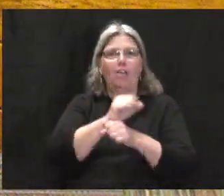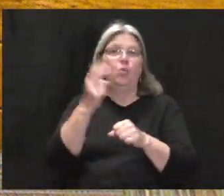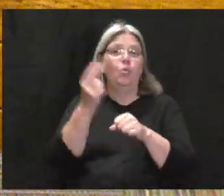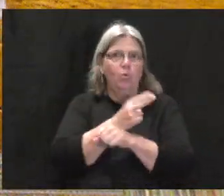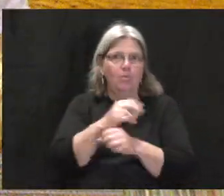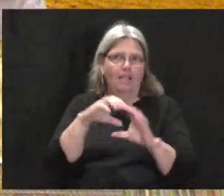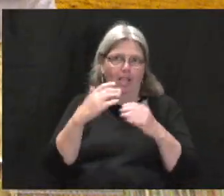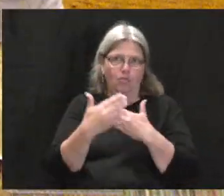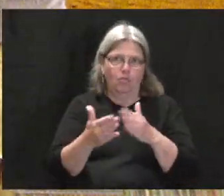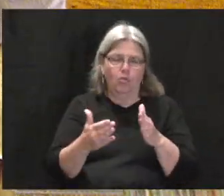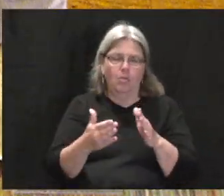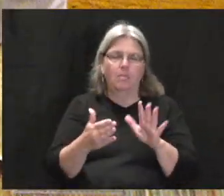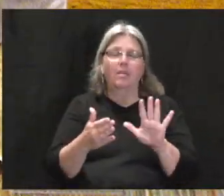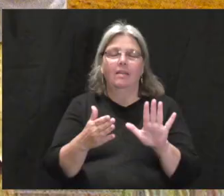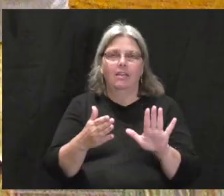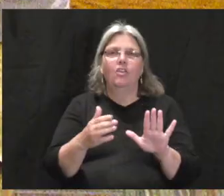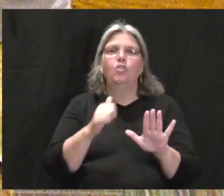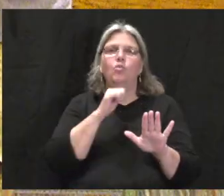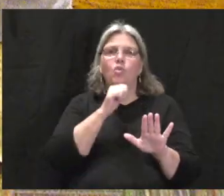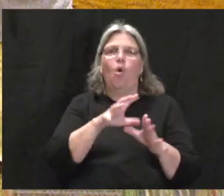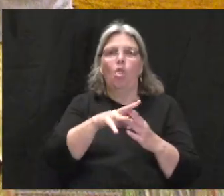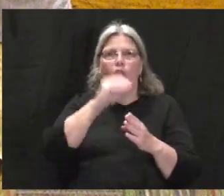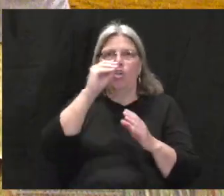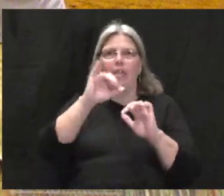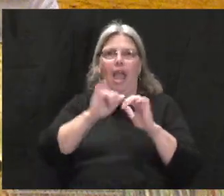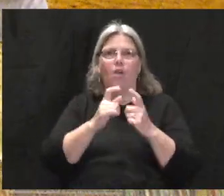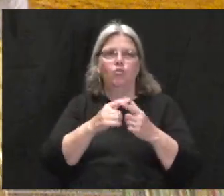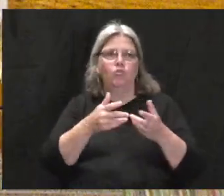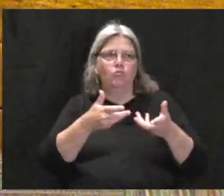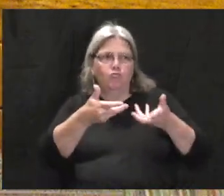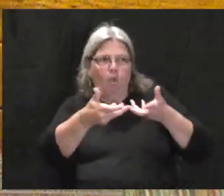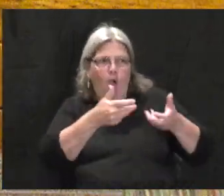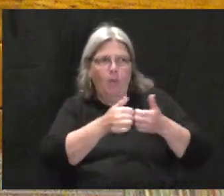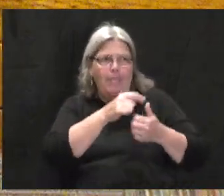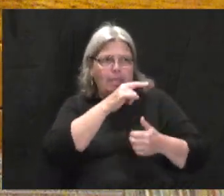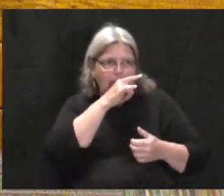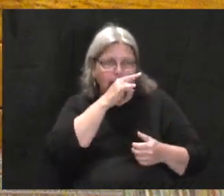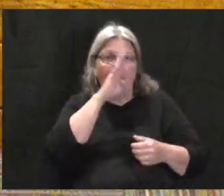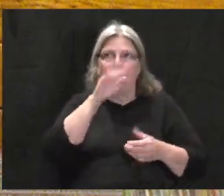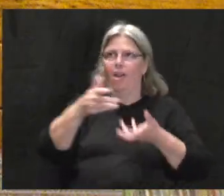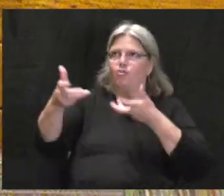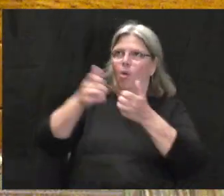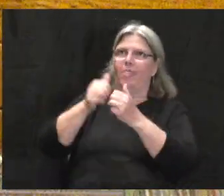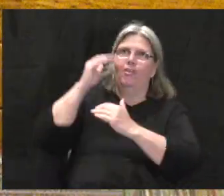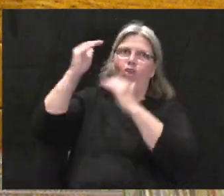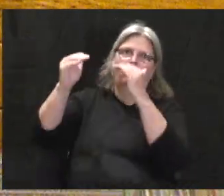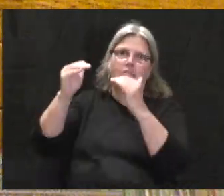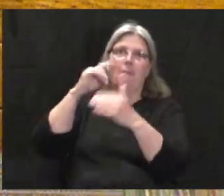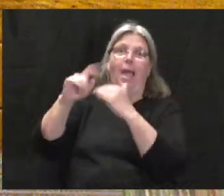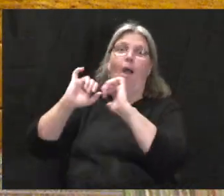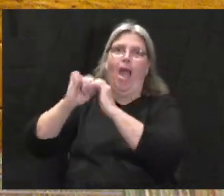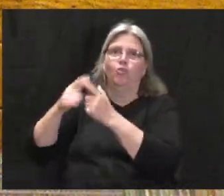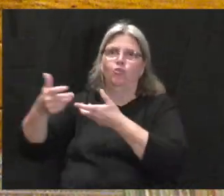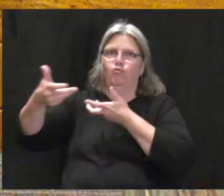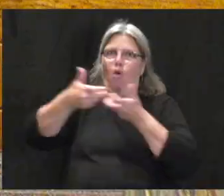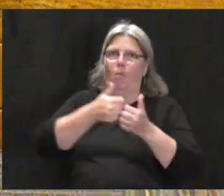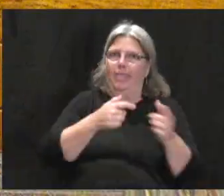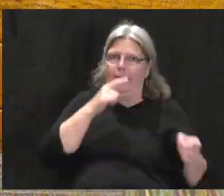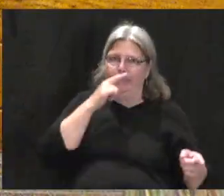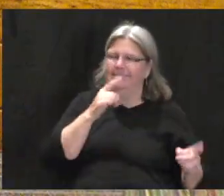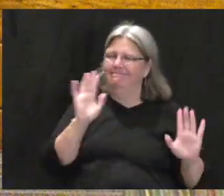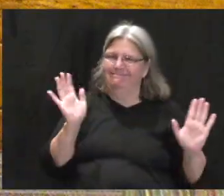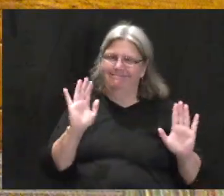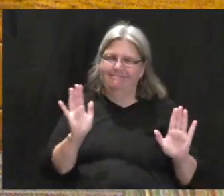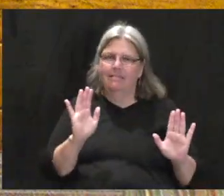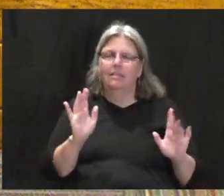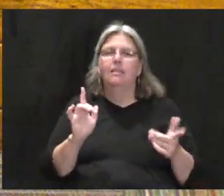better. No, I'm sorry. Increase the need for full-time school psychologists. This also was argued very eloquently. I think, I'm not